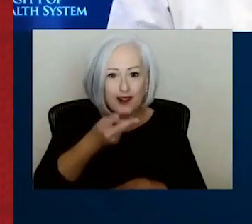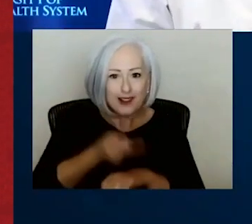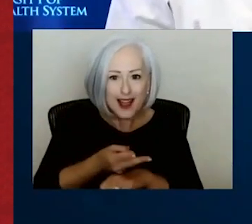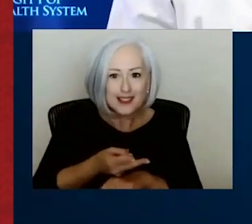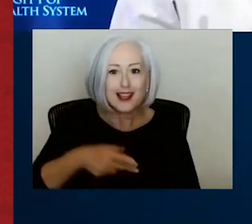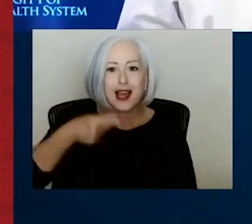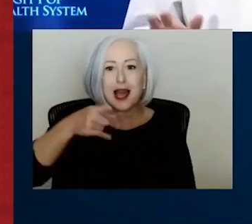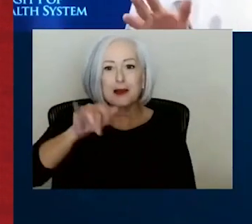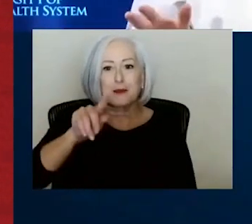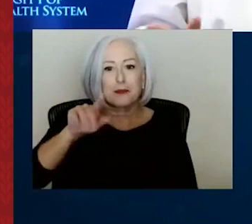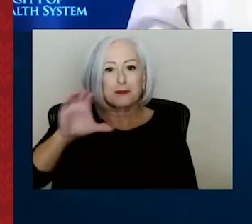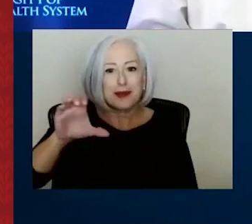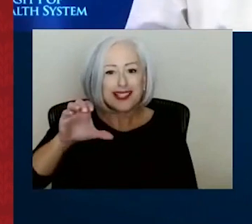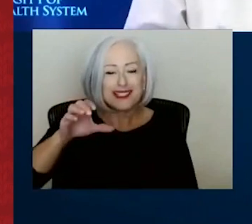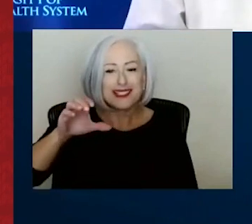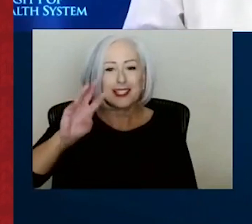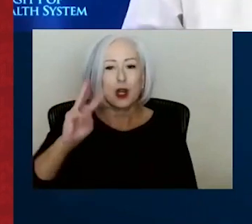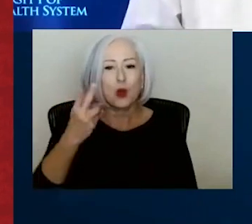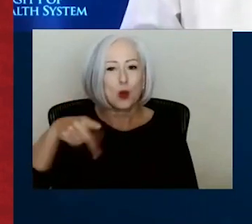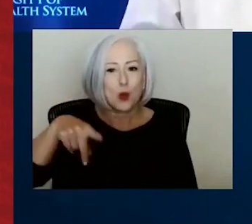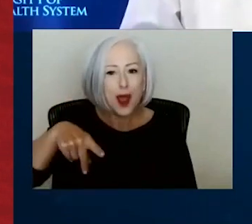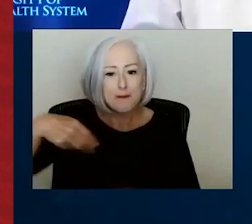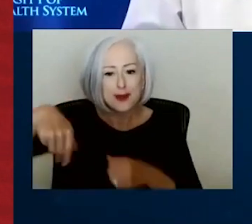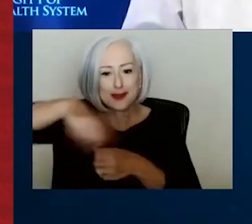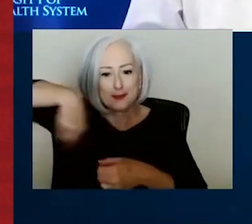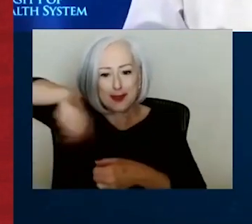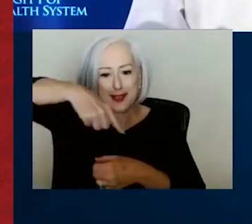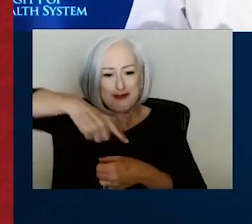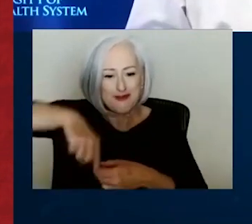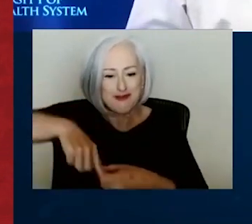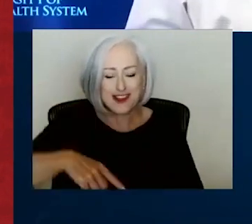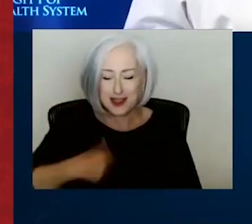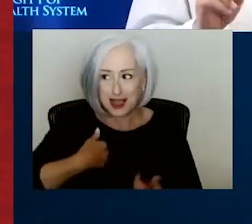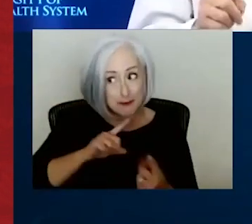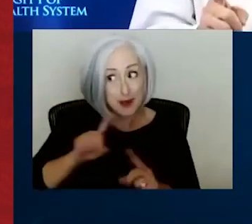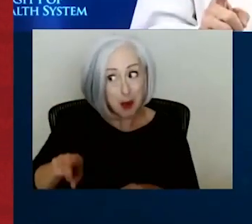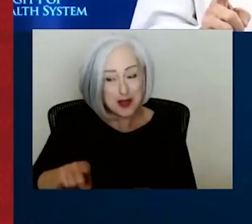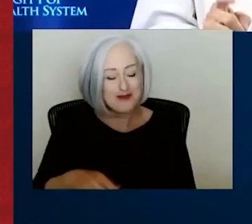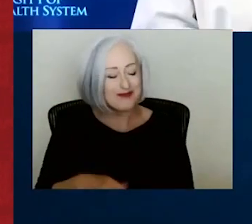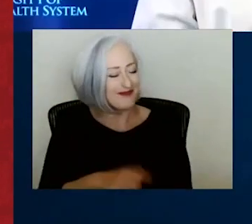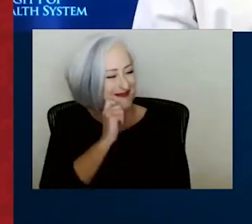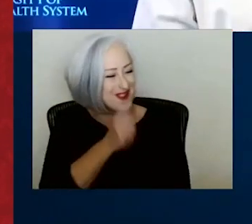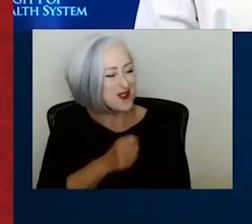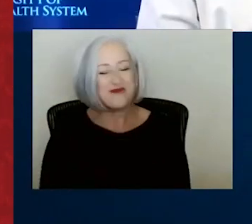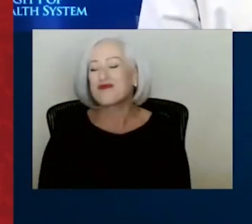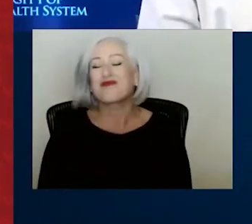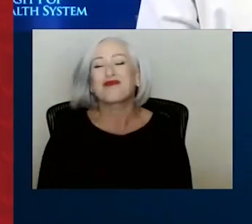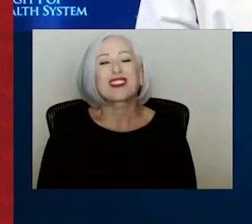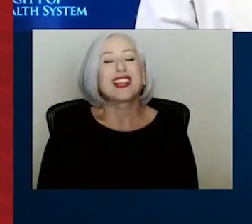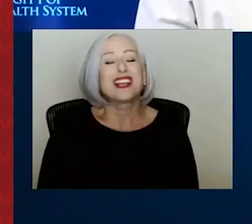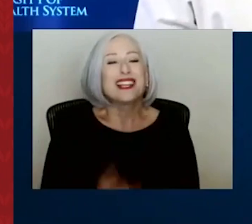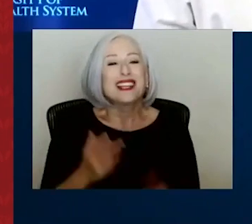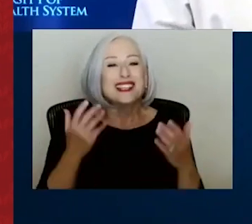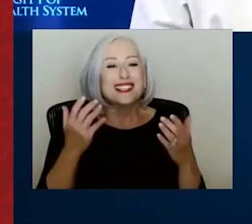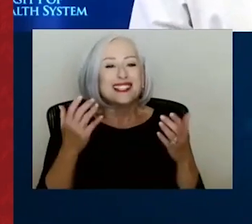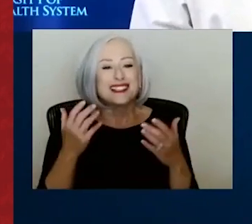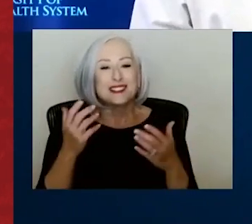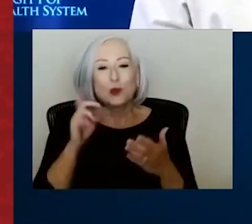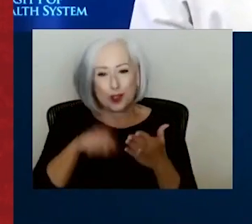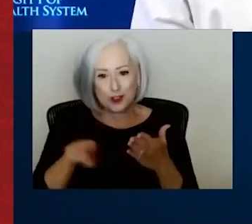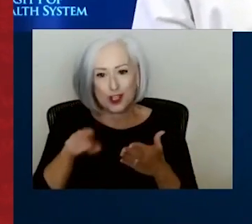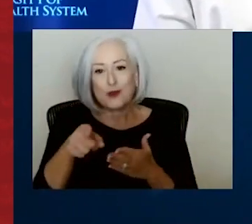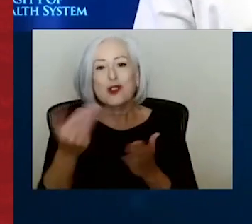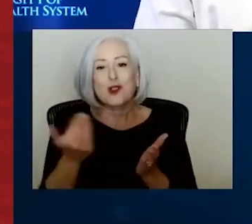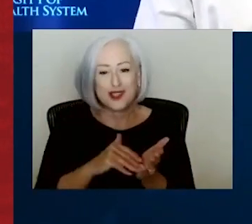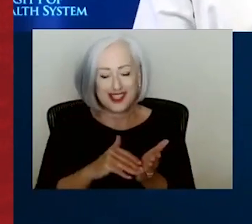cool too. I'm coming out there too. It is cool. All right, so thank you so much, Jeannie. We're going to check with you and back with you in just a few moments. I